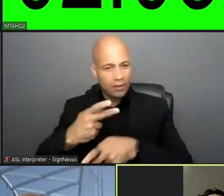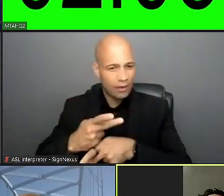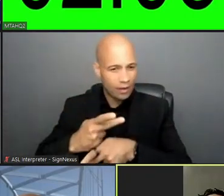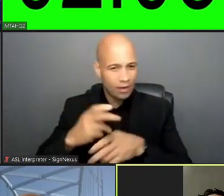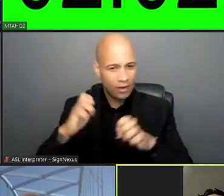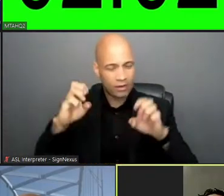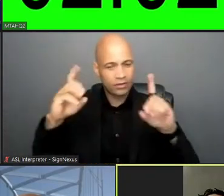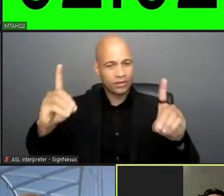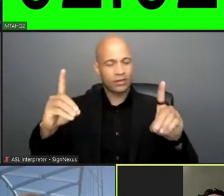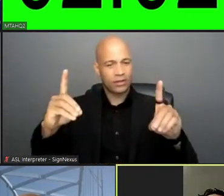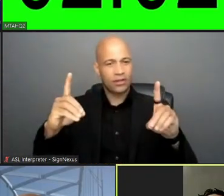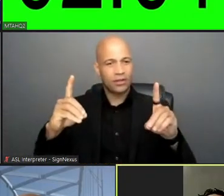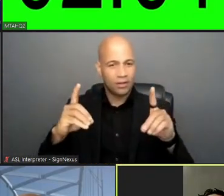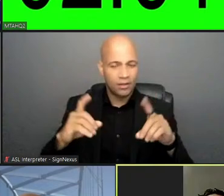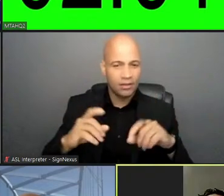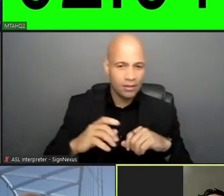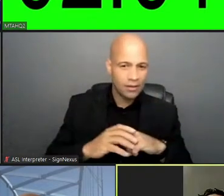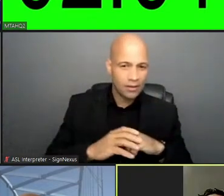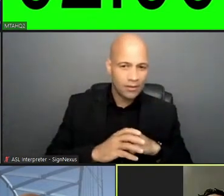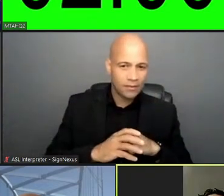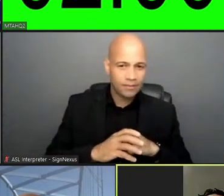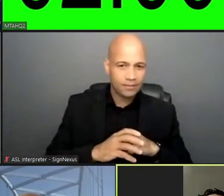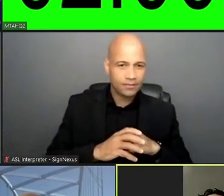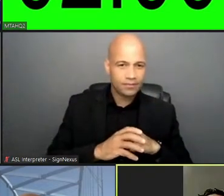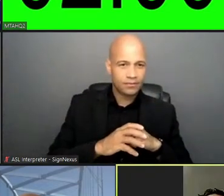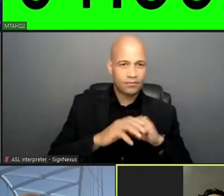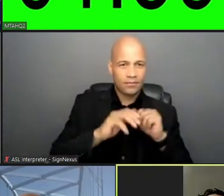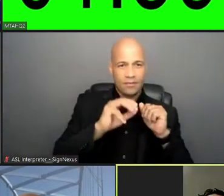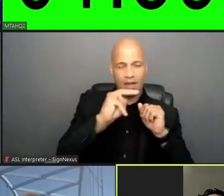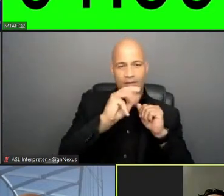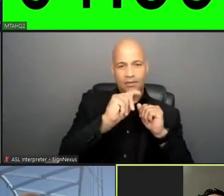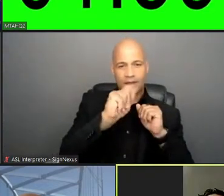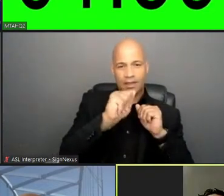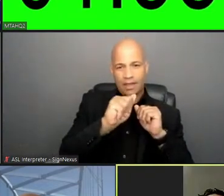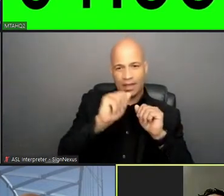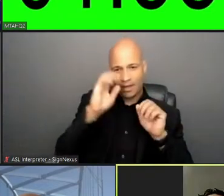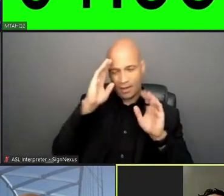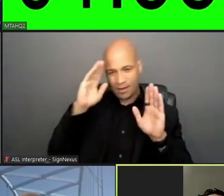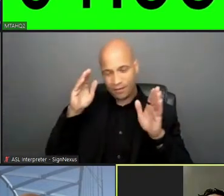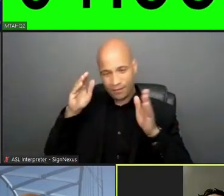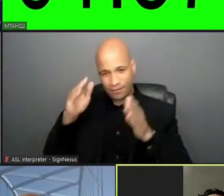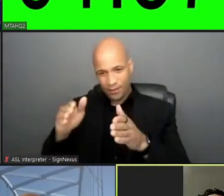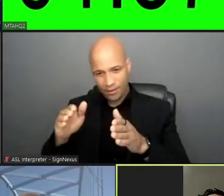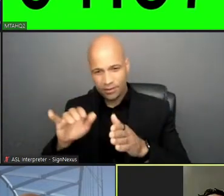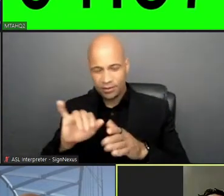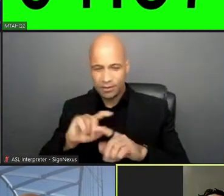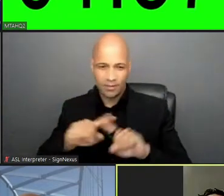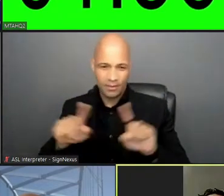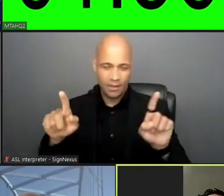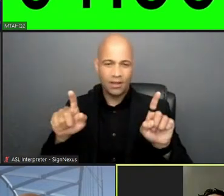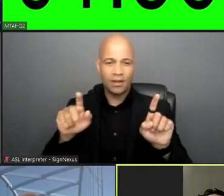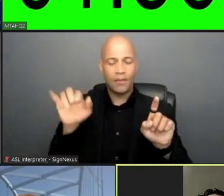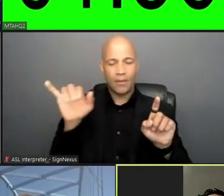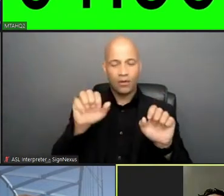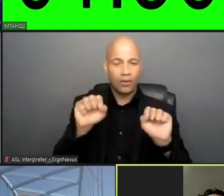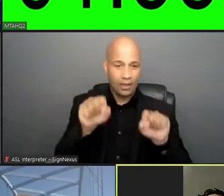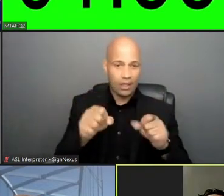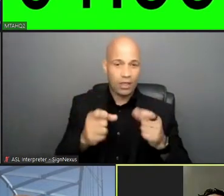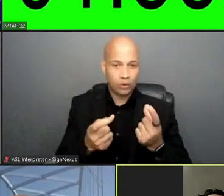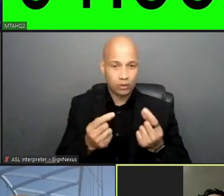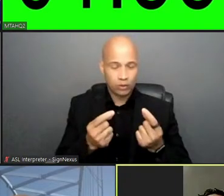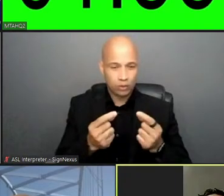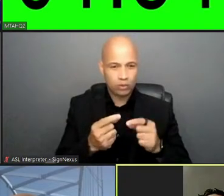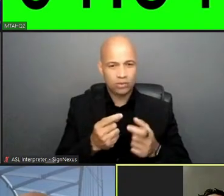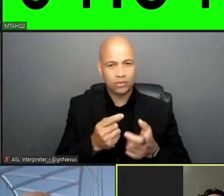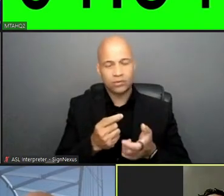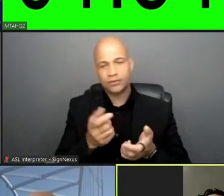is beyond the scope of the what the MJ could do but what the MTA can also do is stop catering